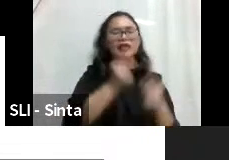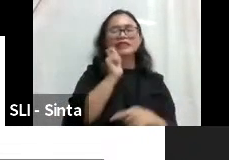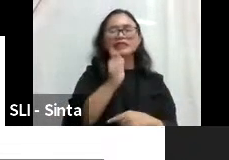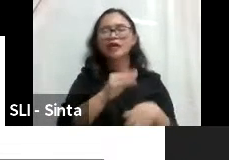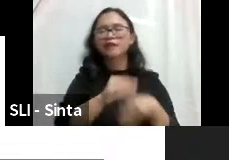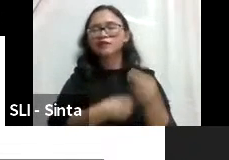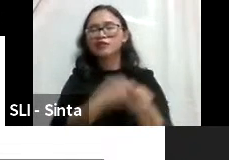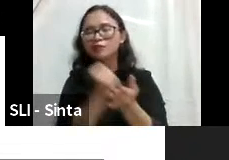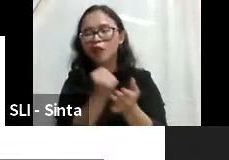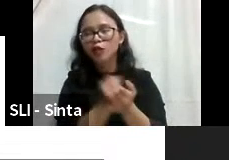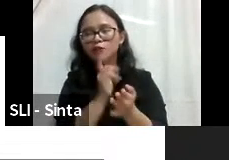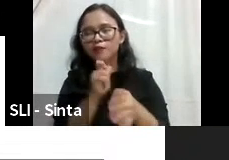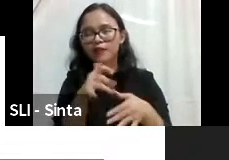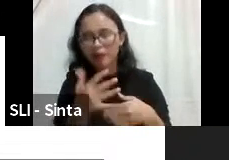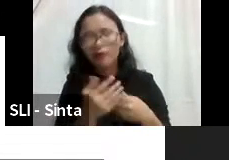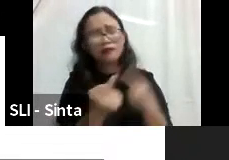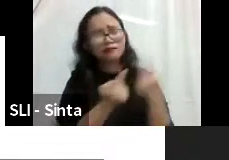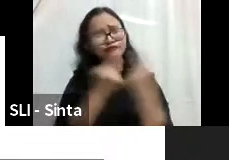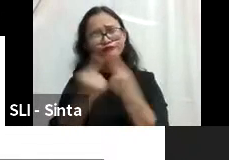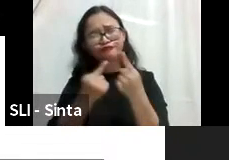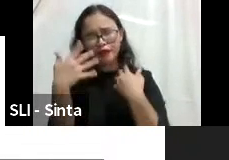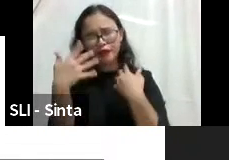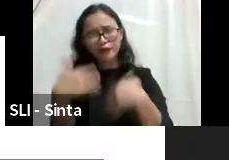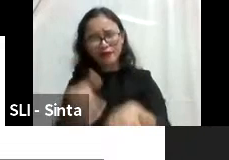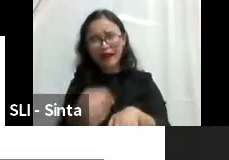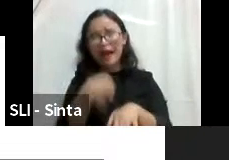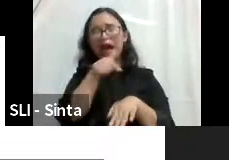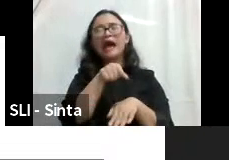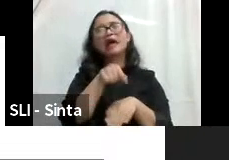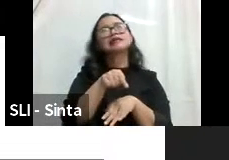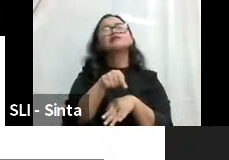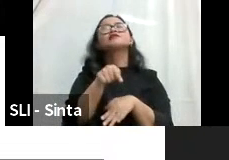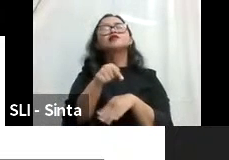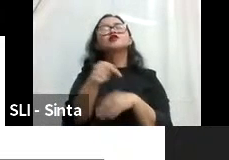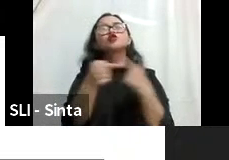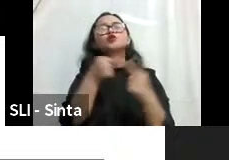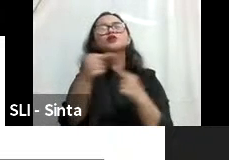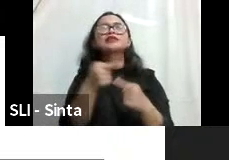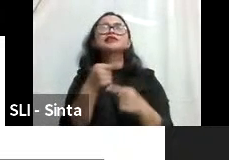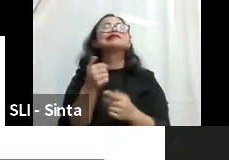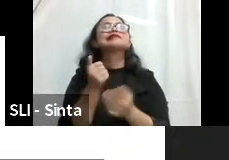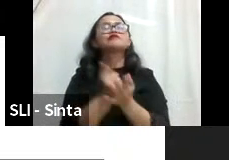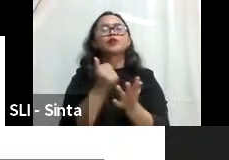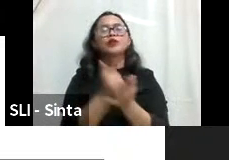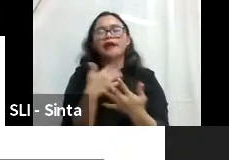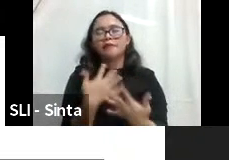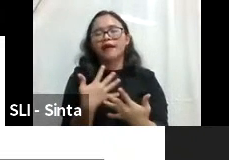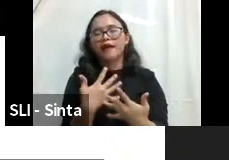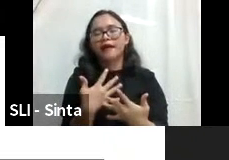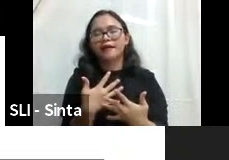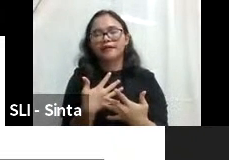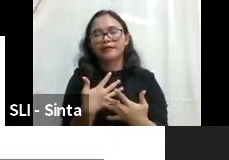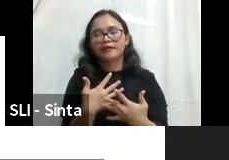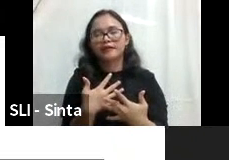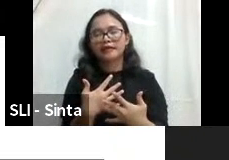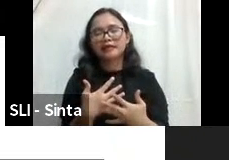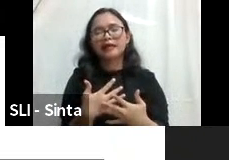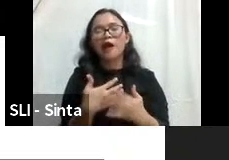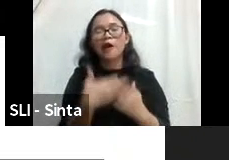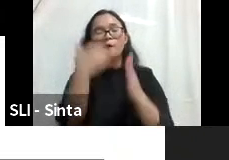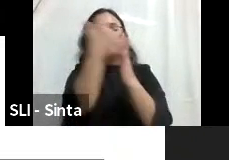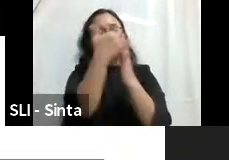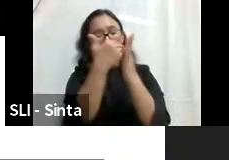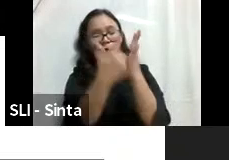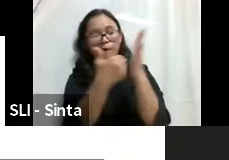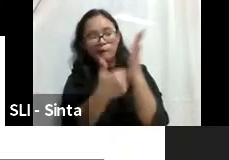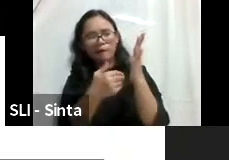discussion takes place in the context of what is called investment Policy reviews these are very broad reviews of